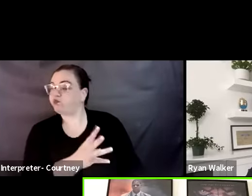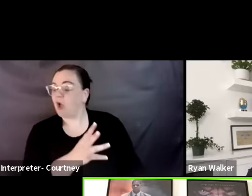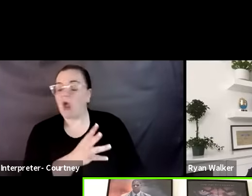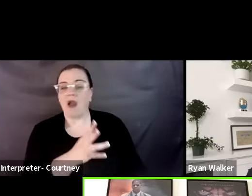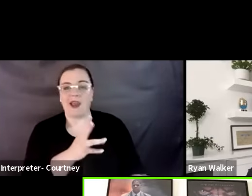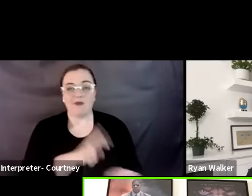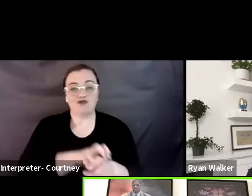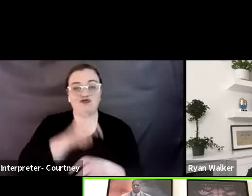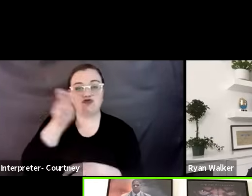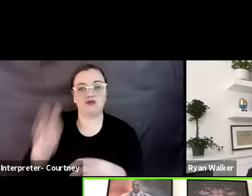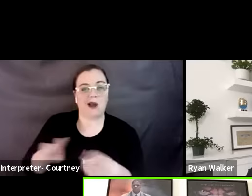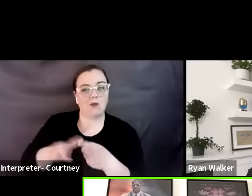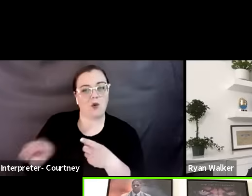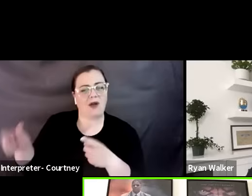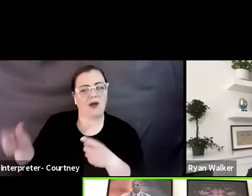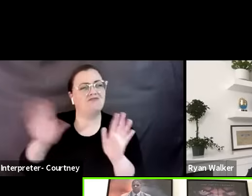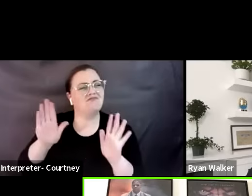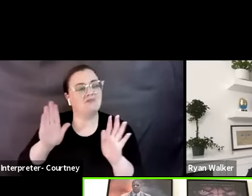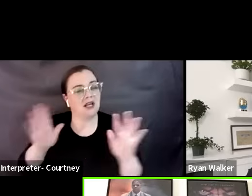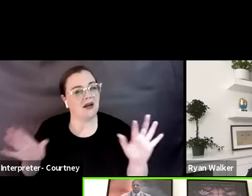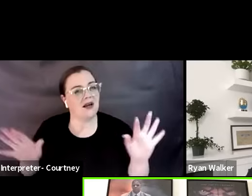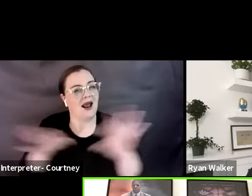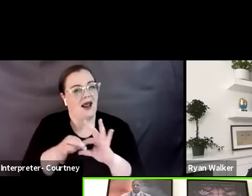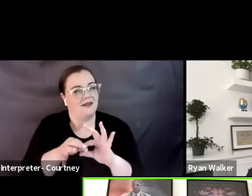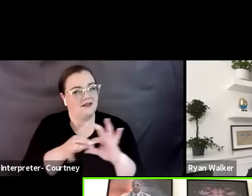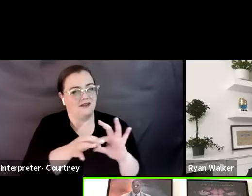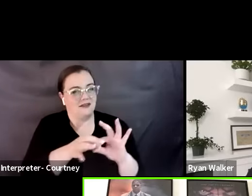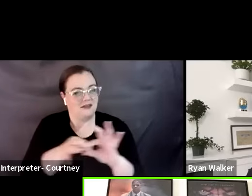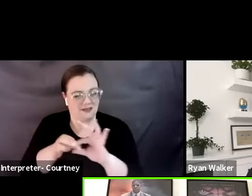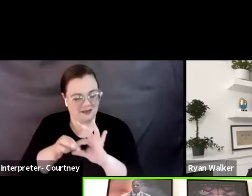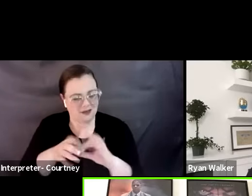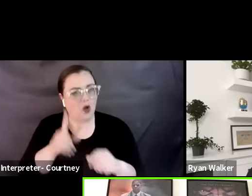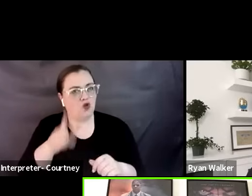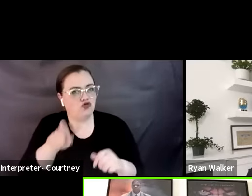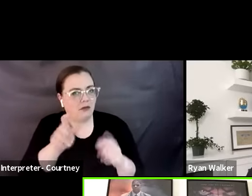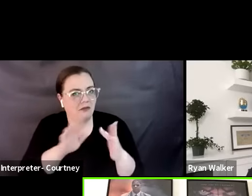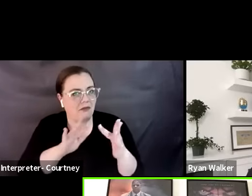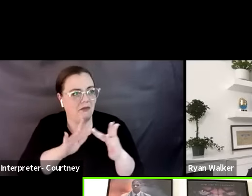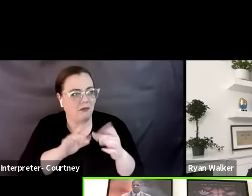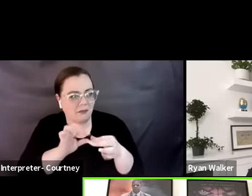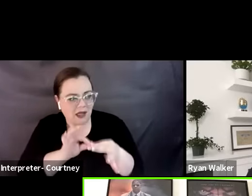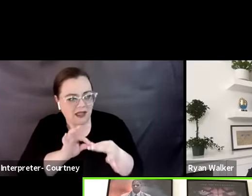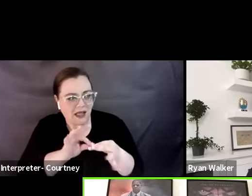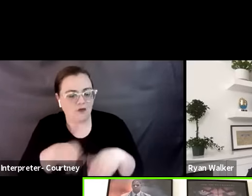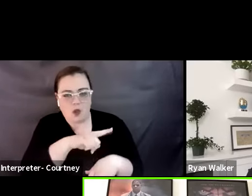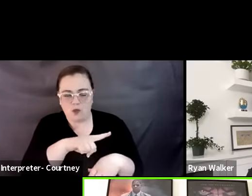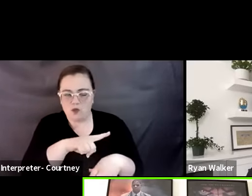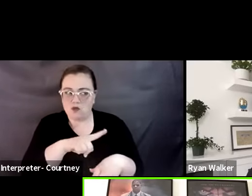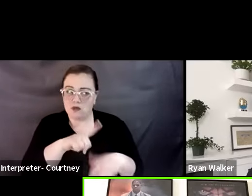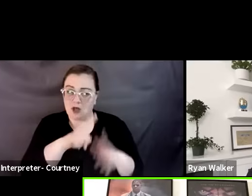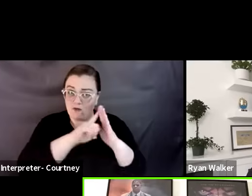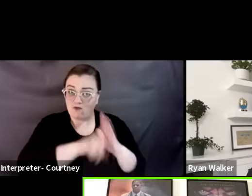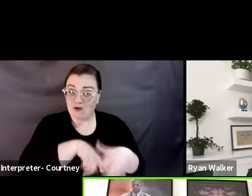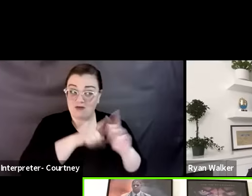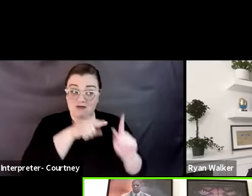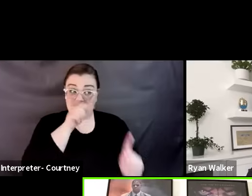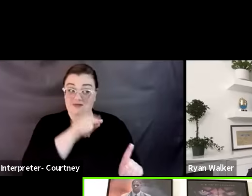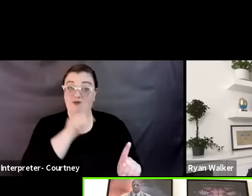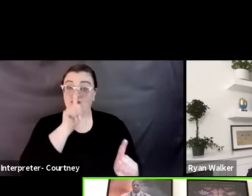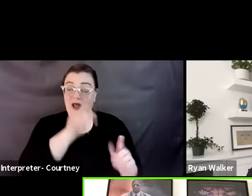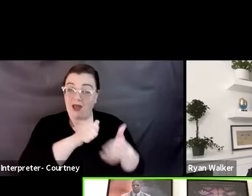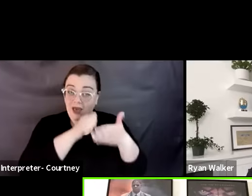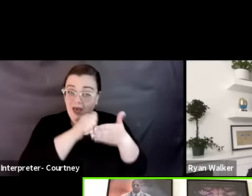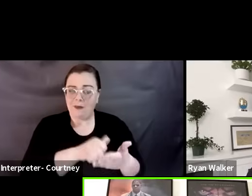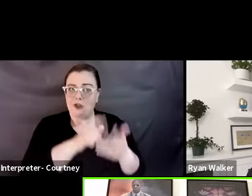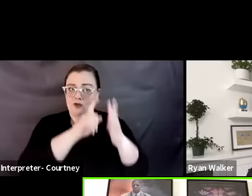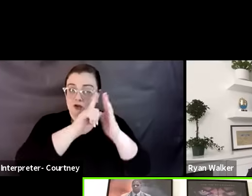building a bridge to the next thing and being able to maintain that original thing that really helped you. And then at the same time,